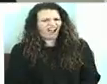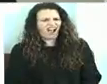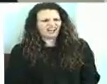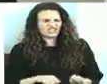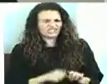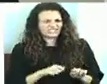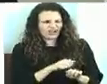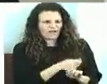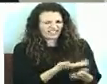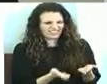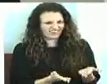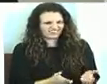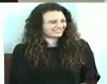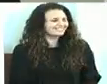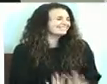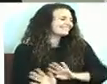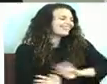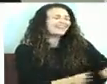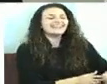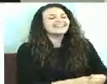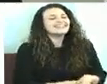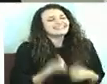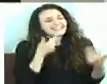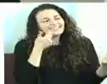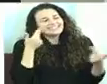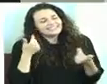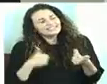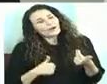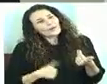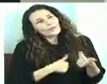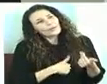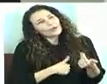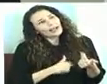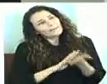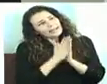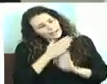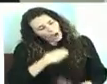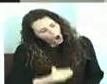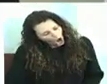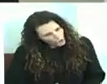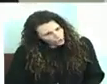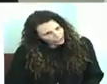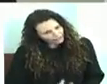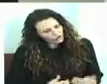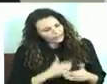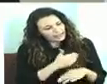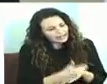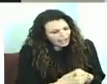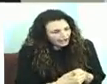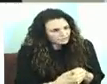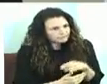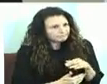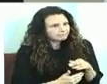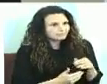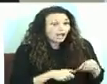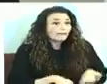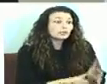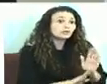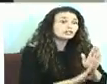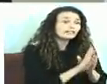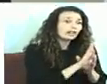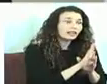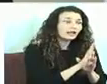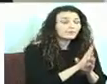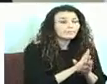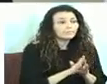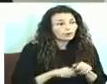When we are hungry for our next step, our next growing moment, our next forward moment, what do we